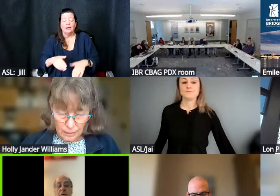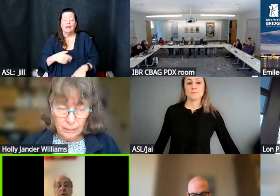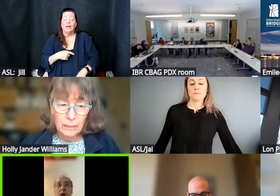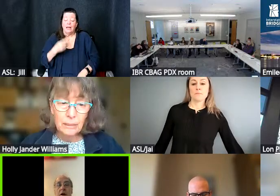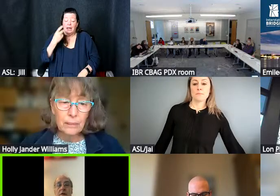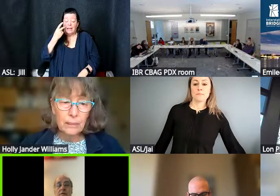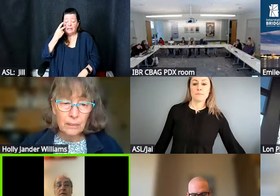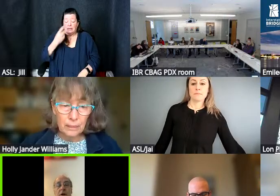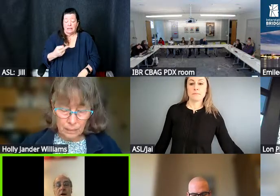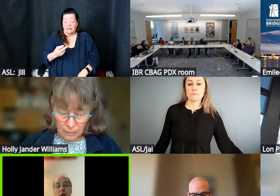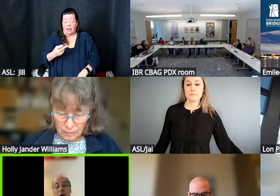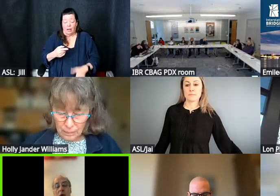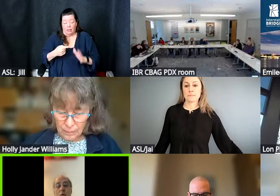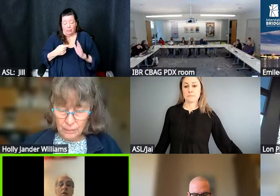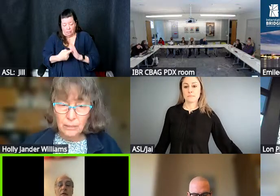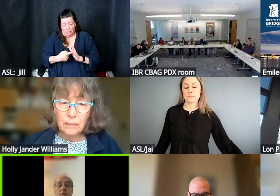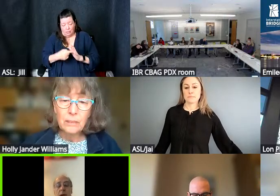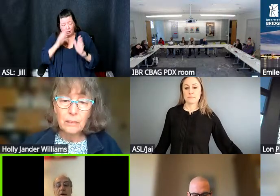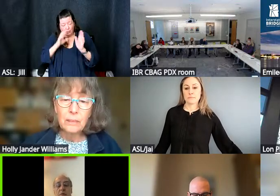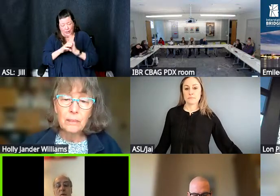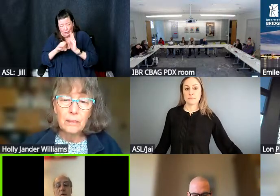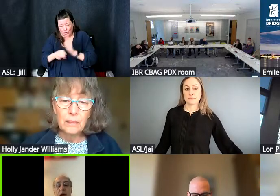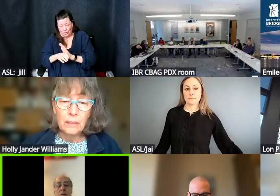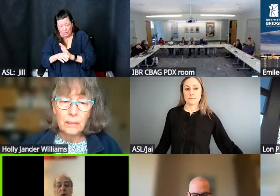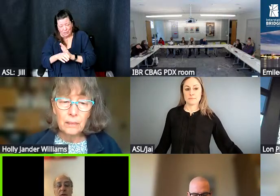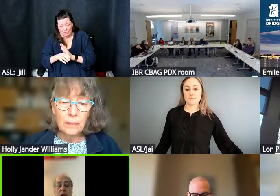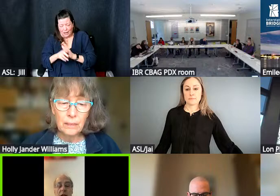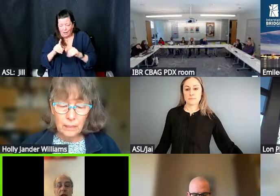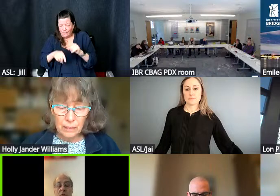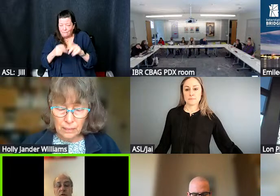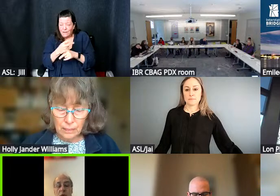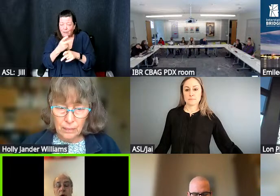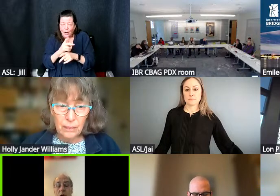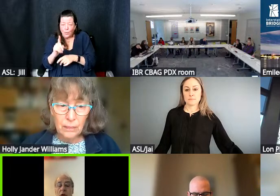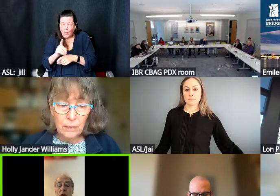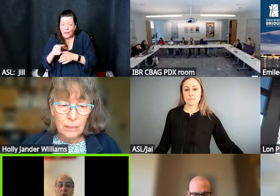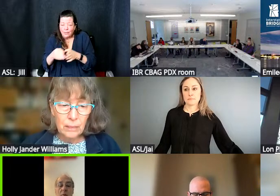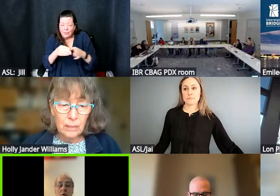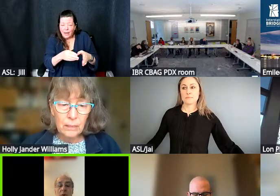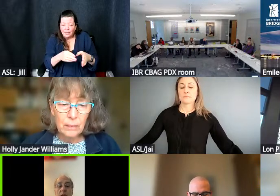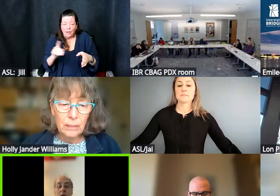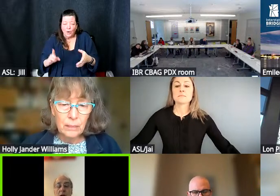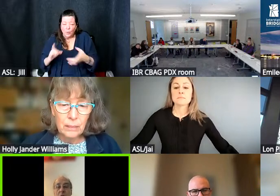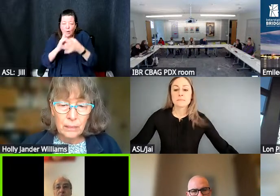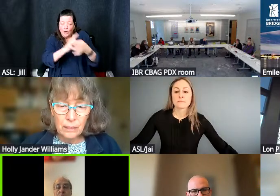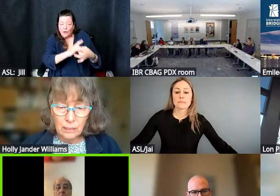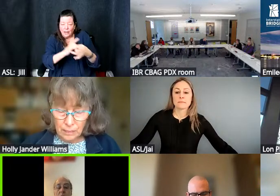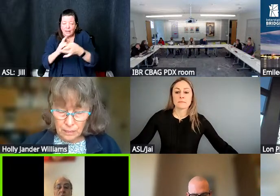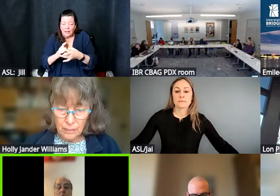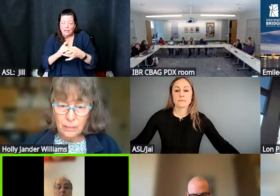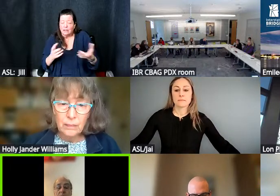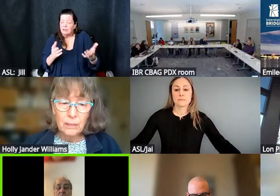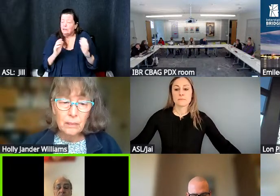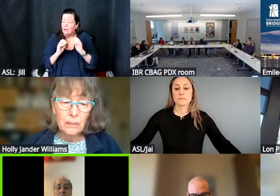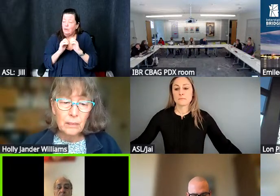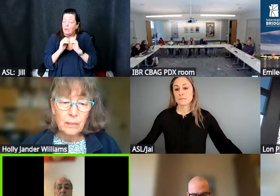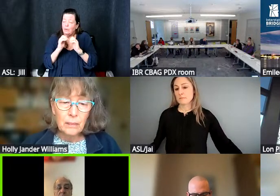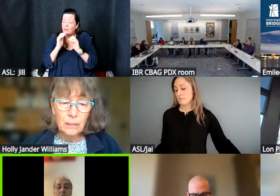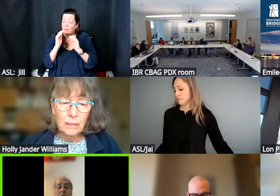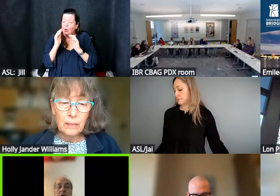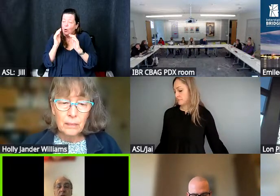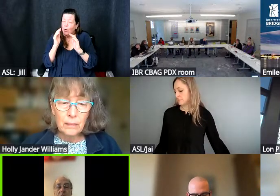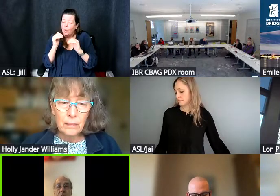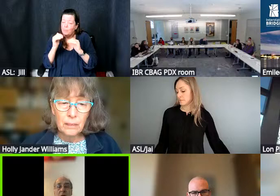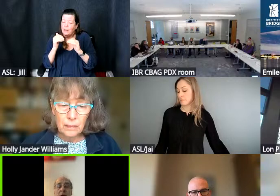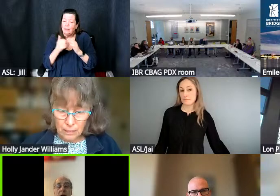found it really hard to figure out where those paths went and what the conditions were. So I'm hoping that when the